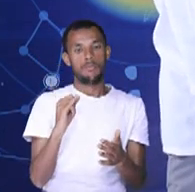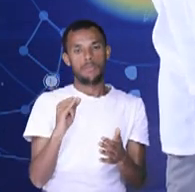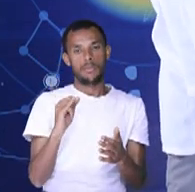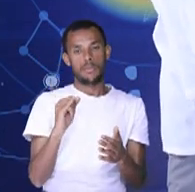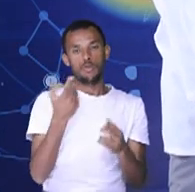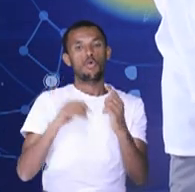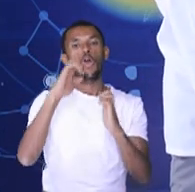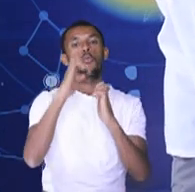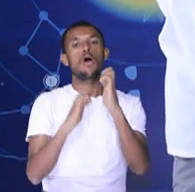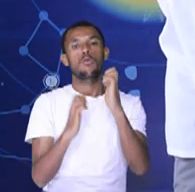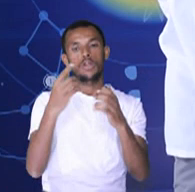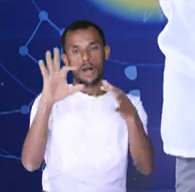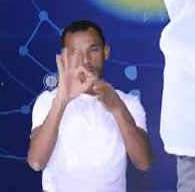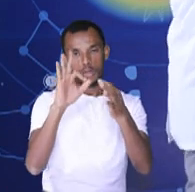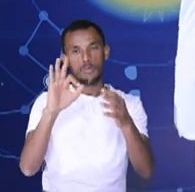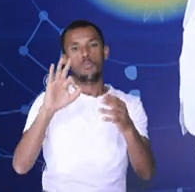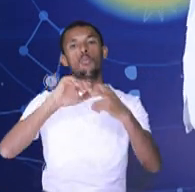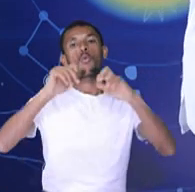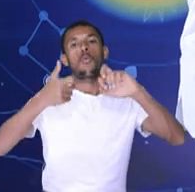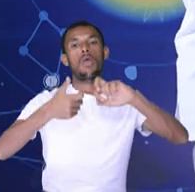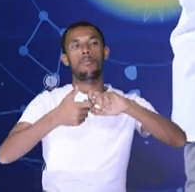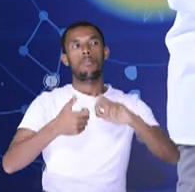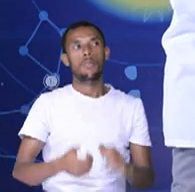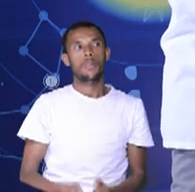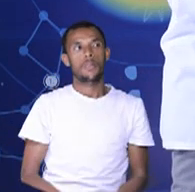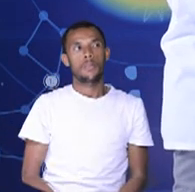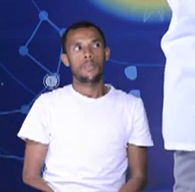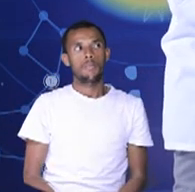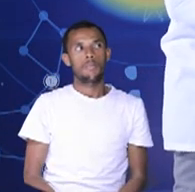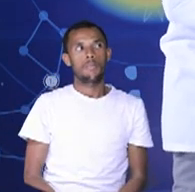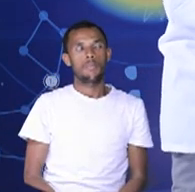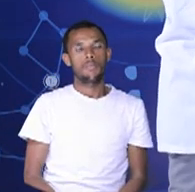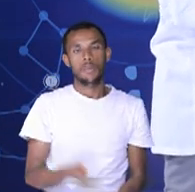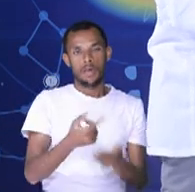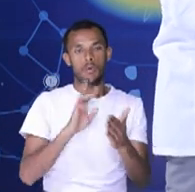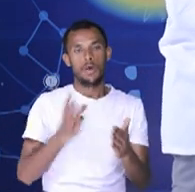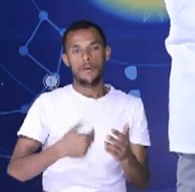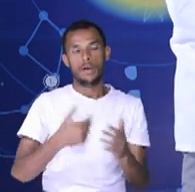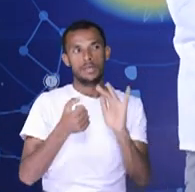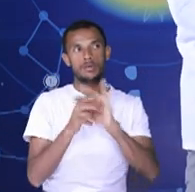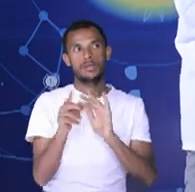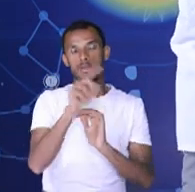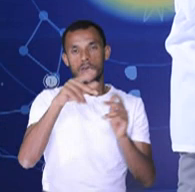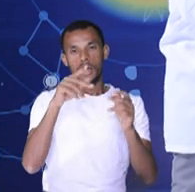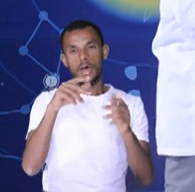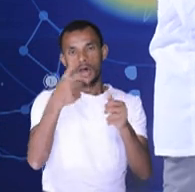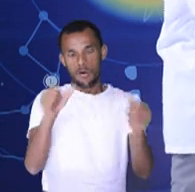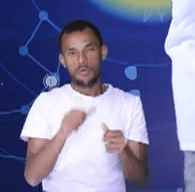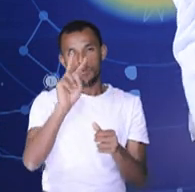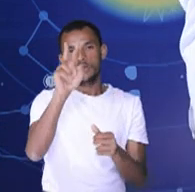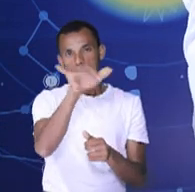to evaluate related problems. Here we have an example. The area of two